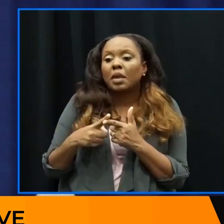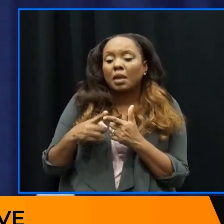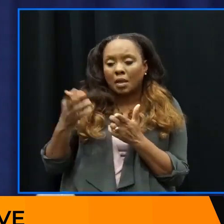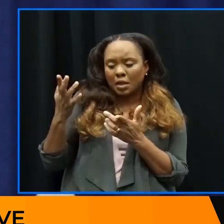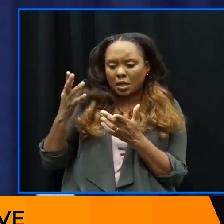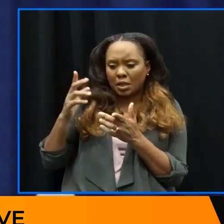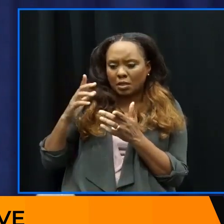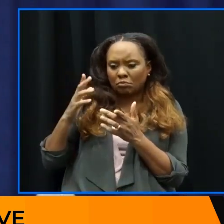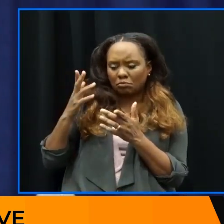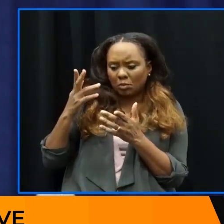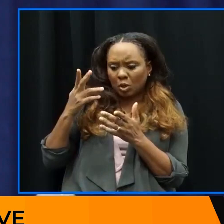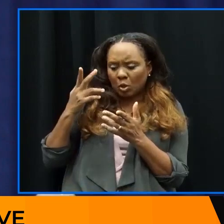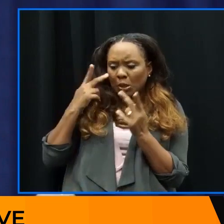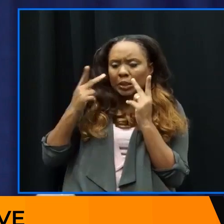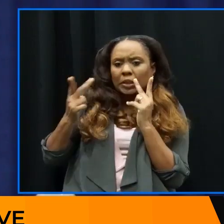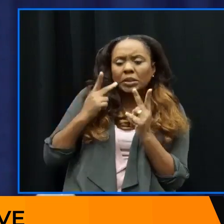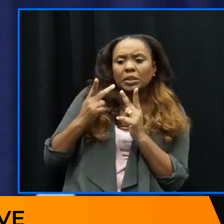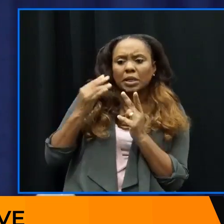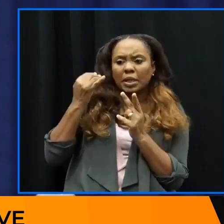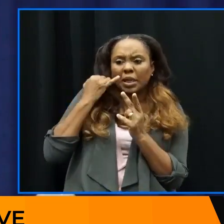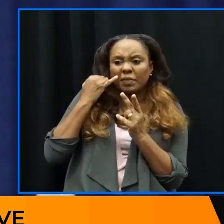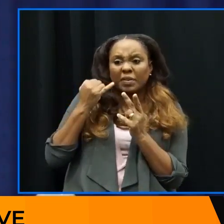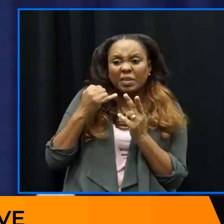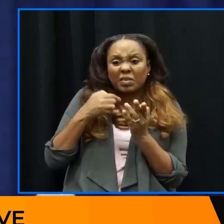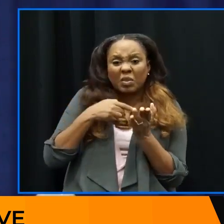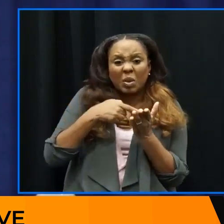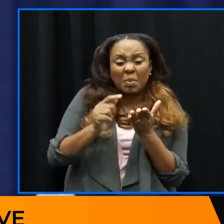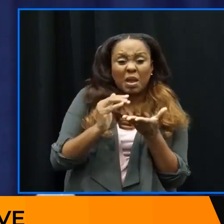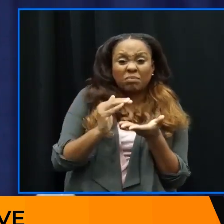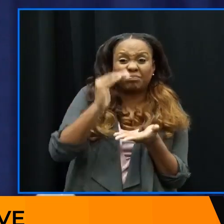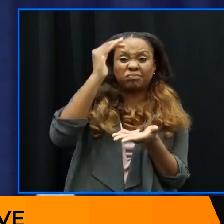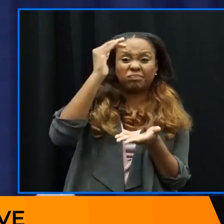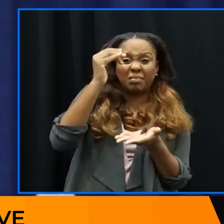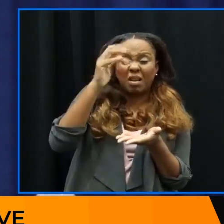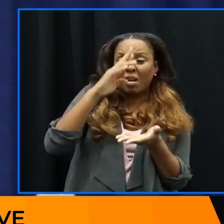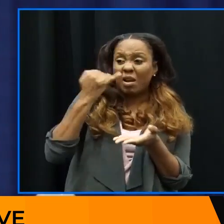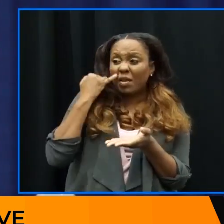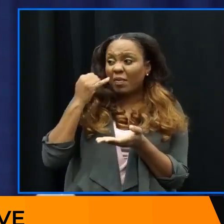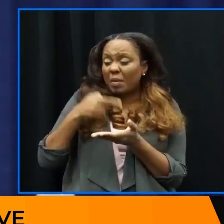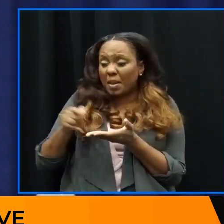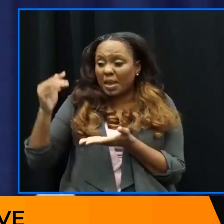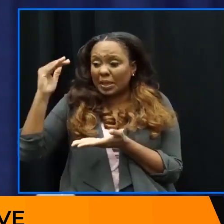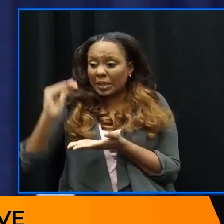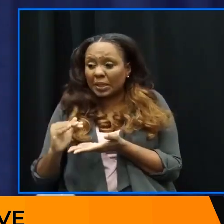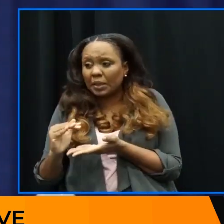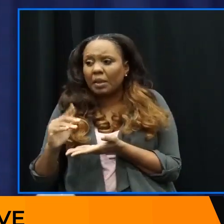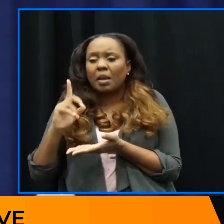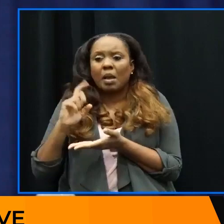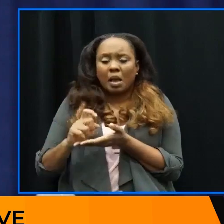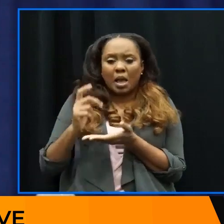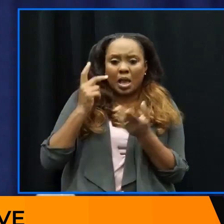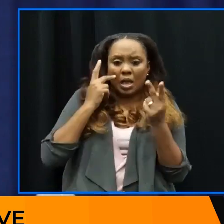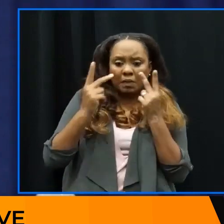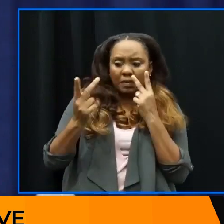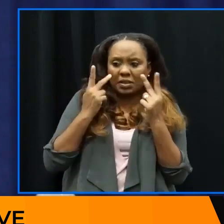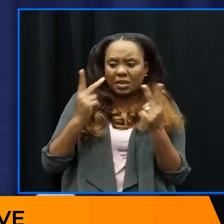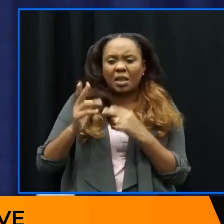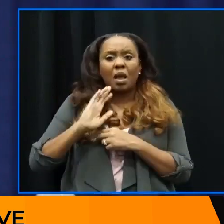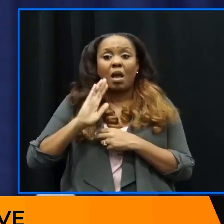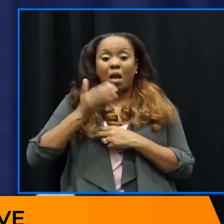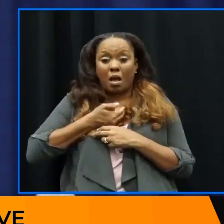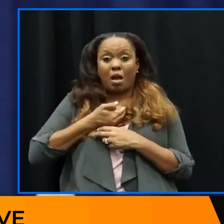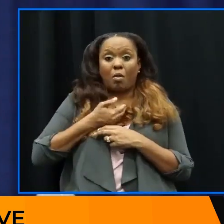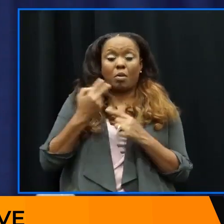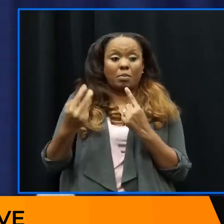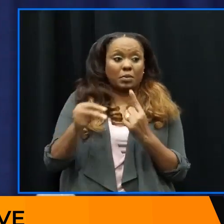sustainable fund. She said the private sector will be actively engaged in the reform process. From the private sector's perspective we